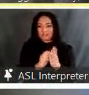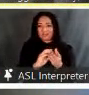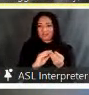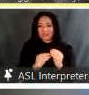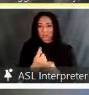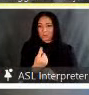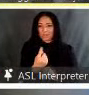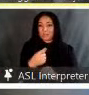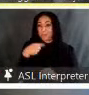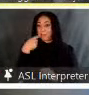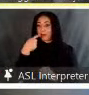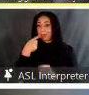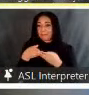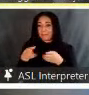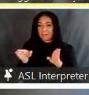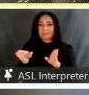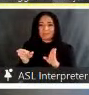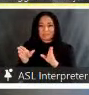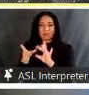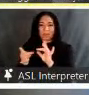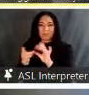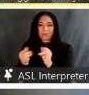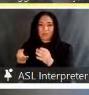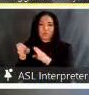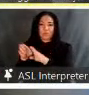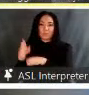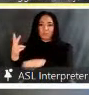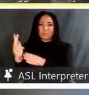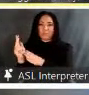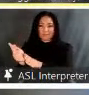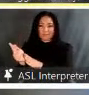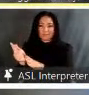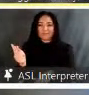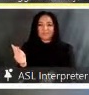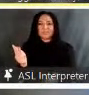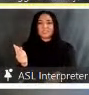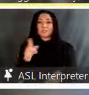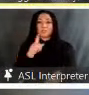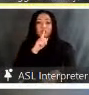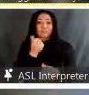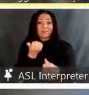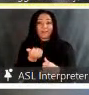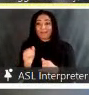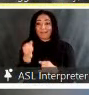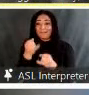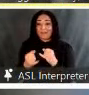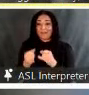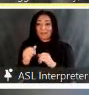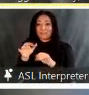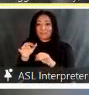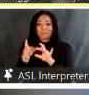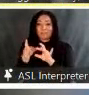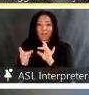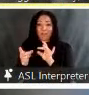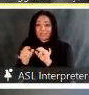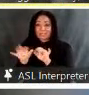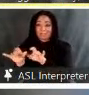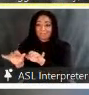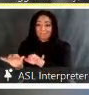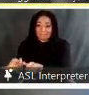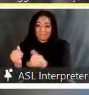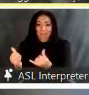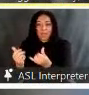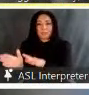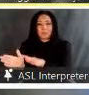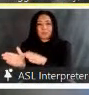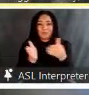close in 3 minutes. Please ensure any final public comments that you have now. We'll be closing that agenda item because we are now moving on to